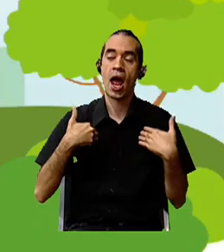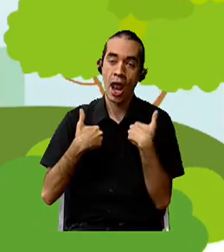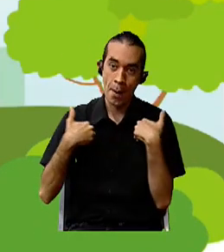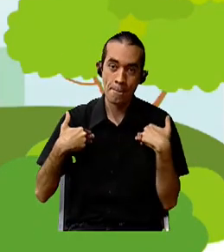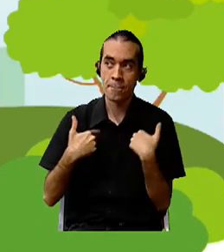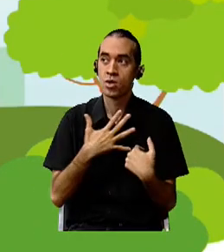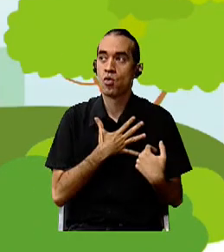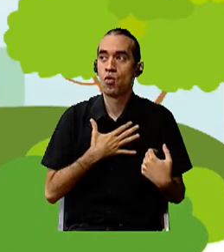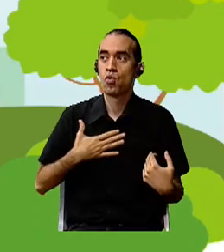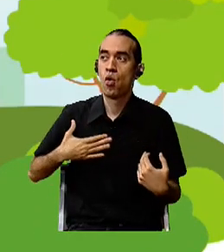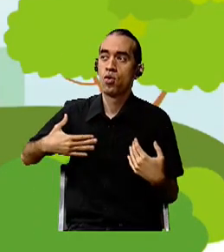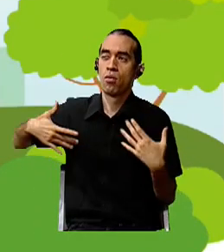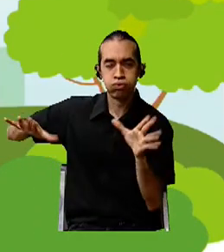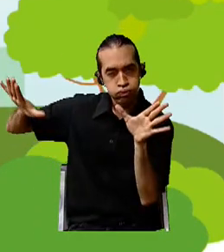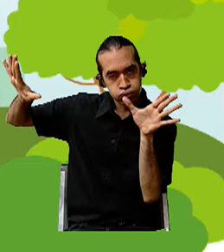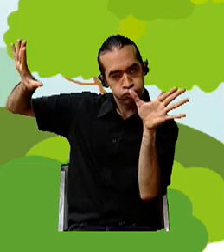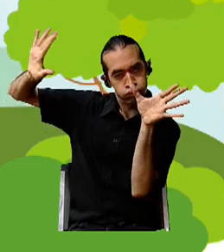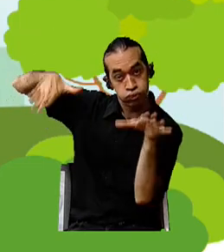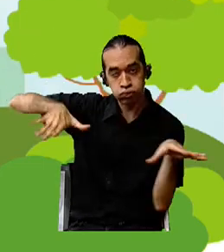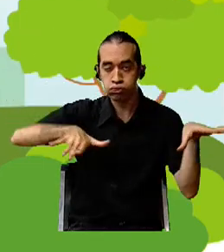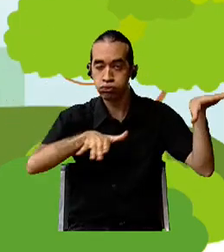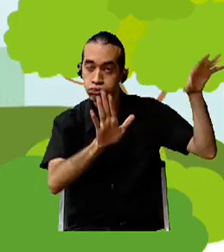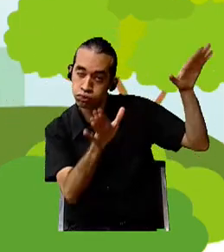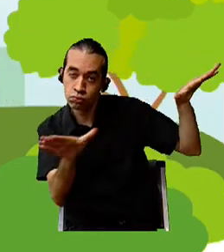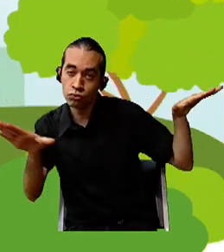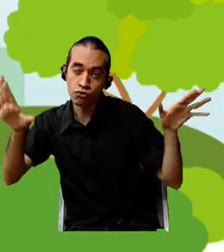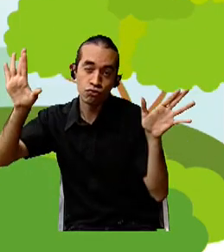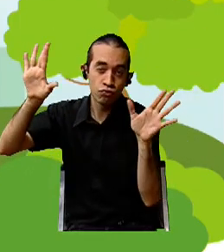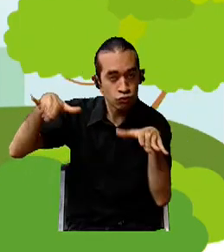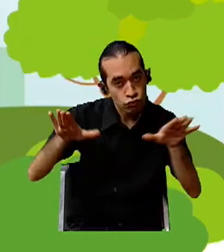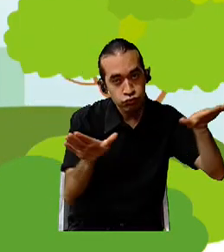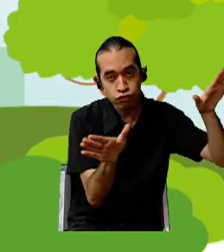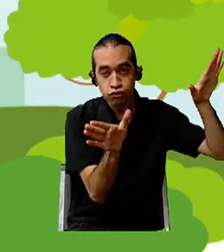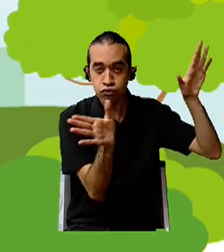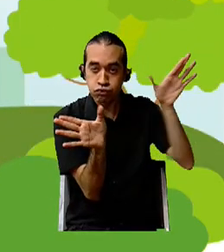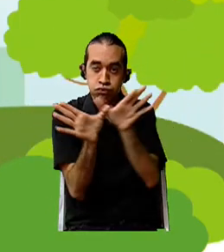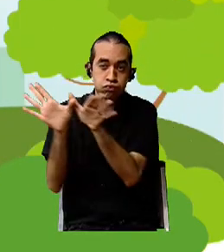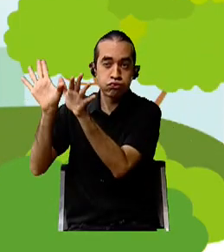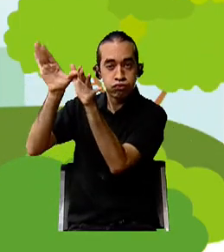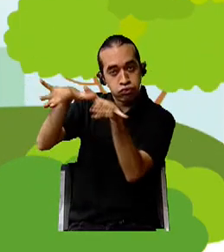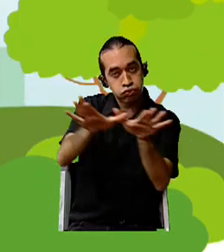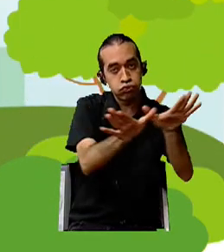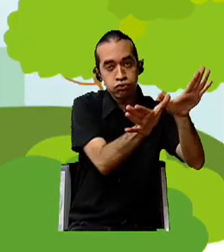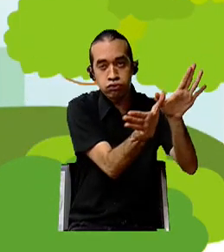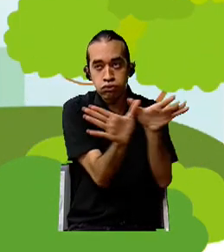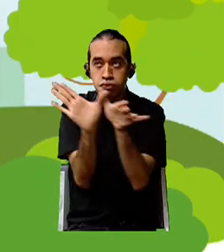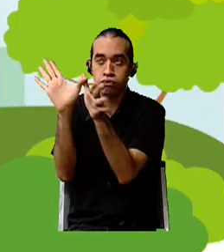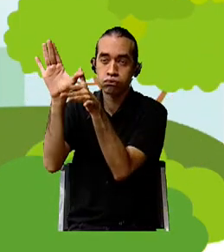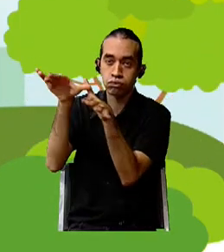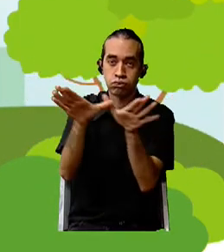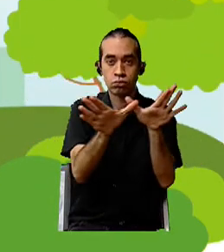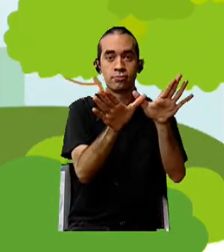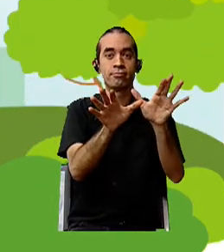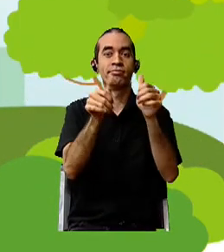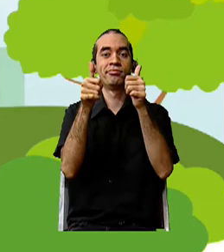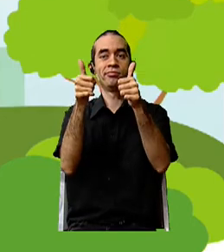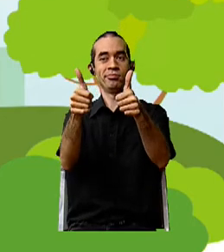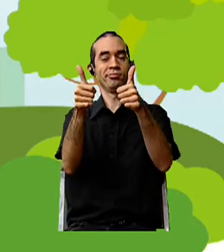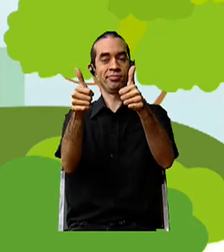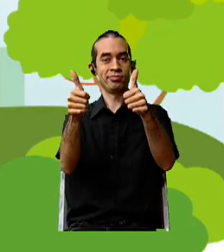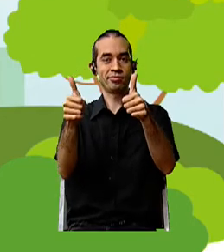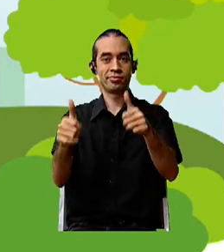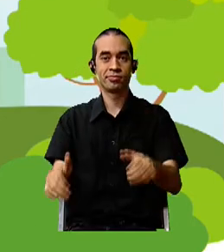to fly, Chuli. Look. This animal likes to fly. Very good,